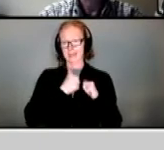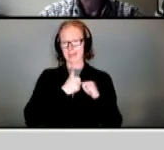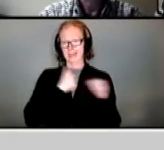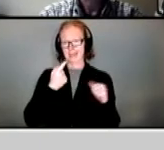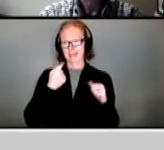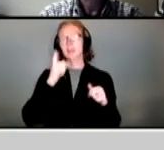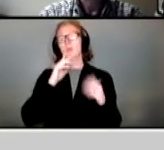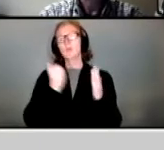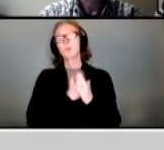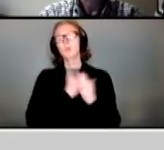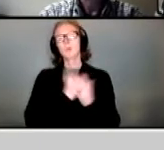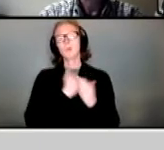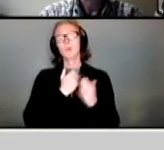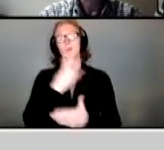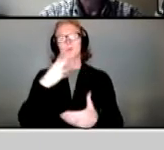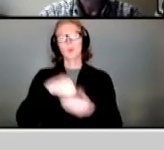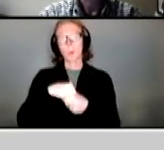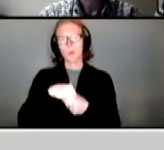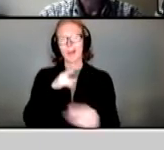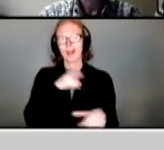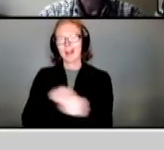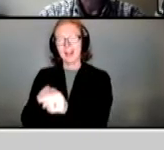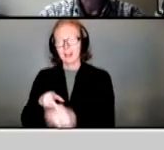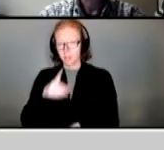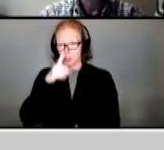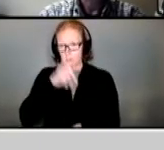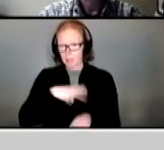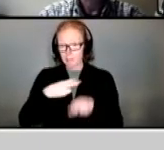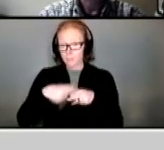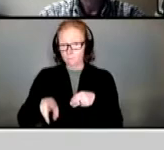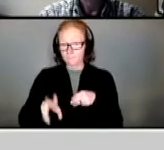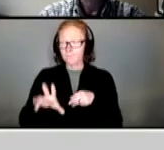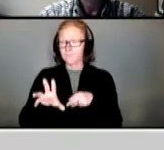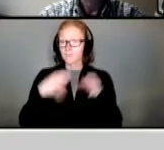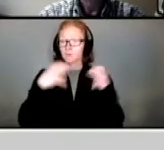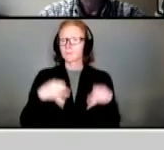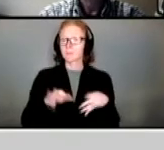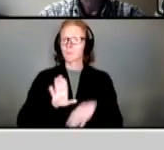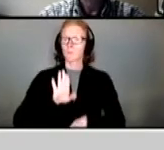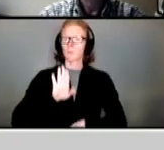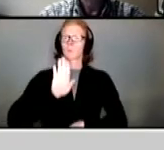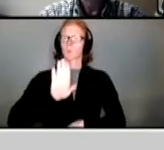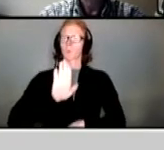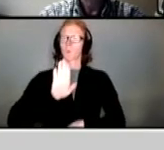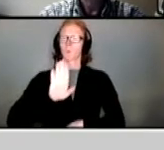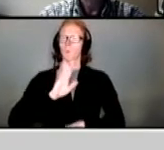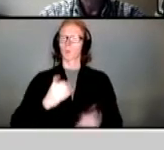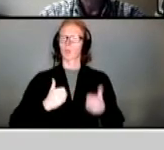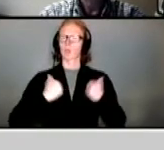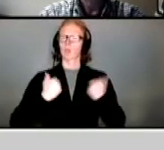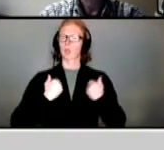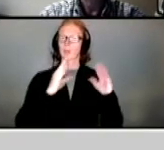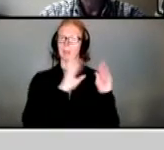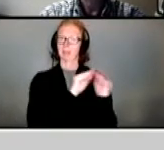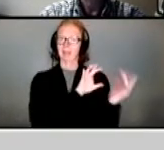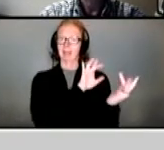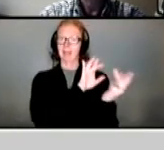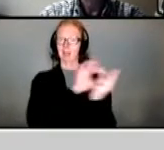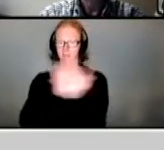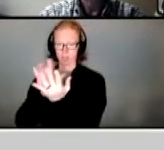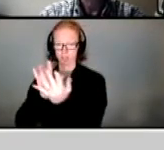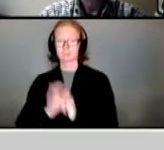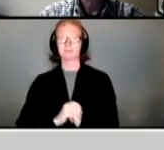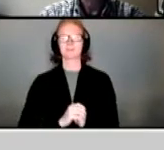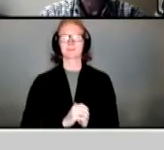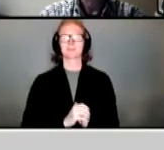newer members, but if you can just give a brief description of the youth committee outreach, and